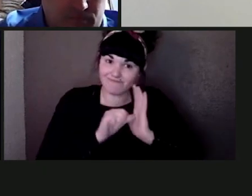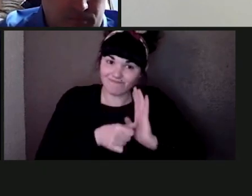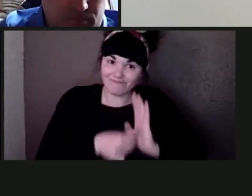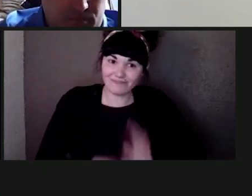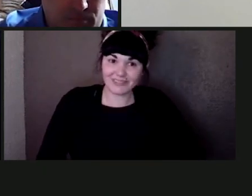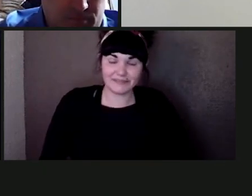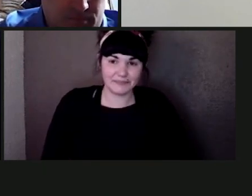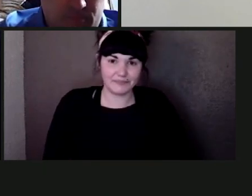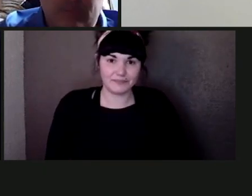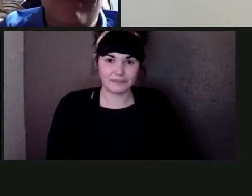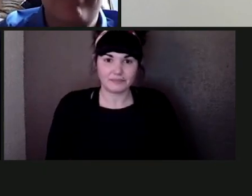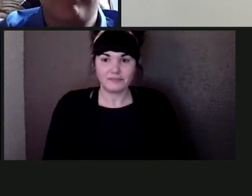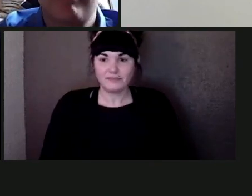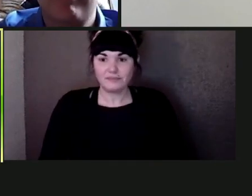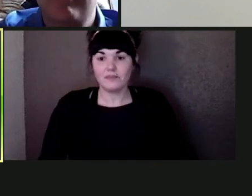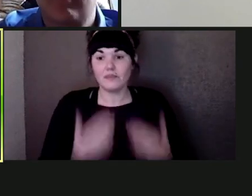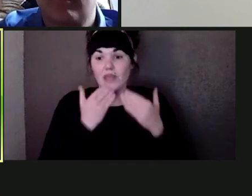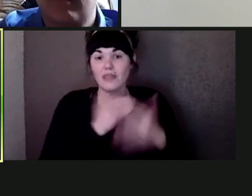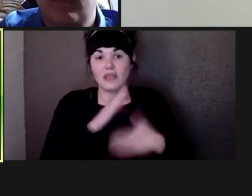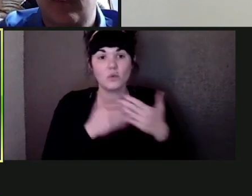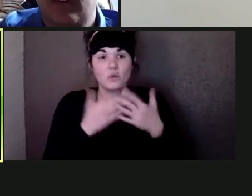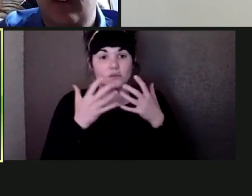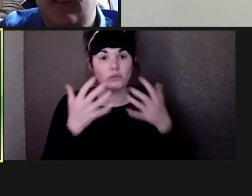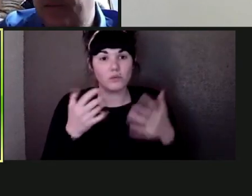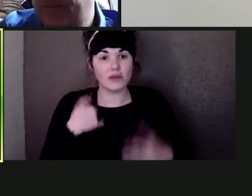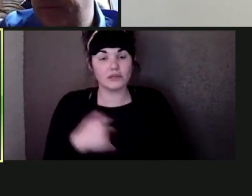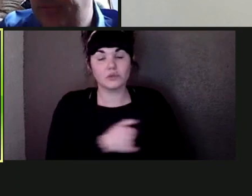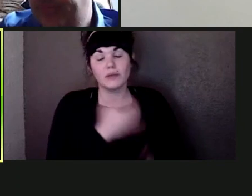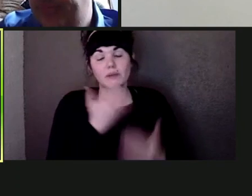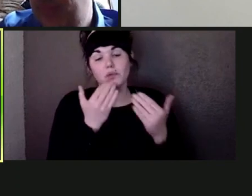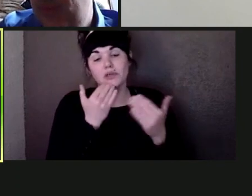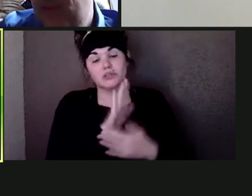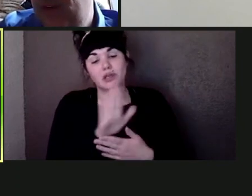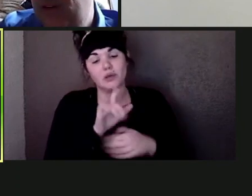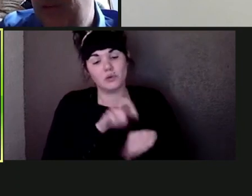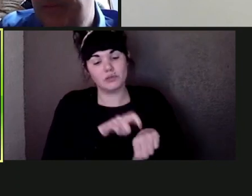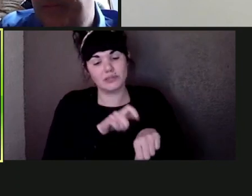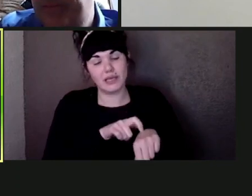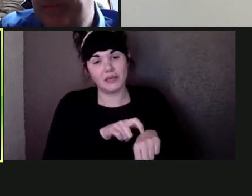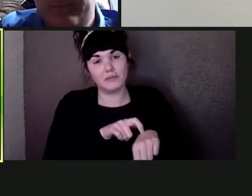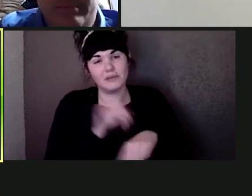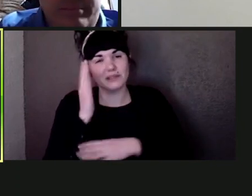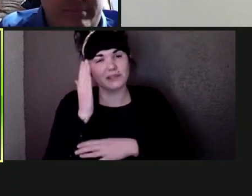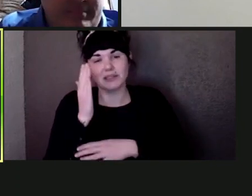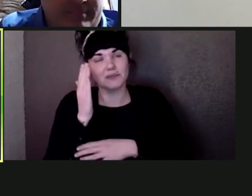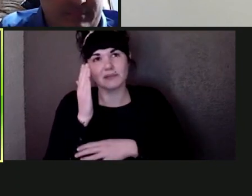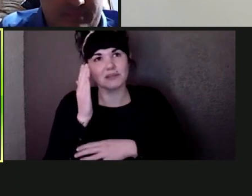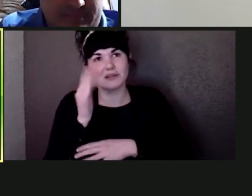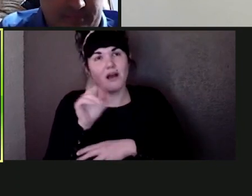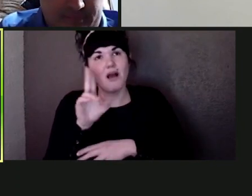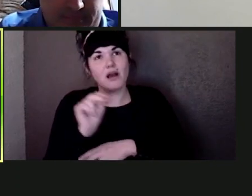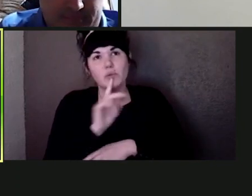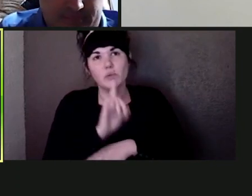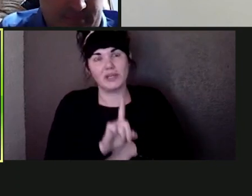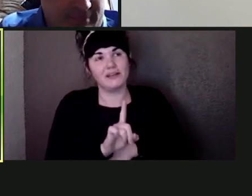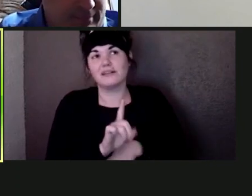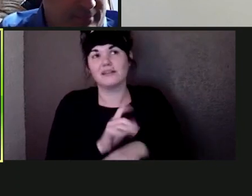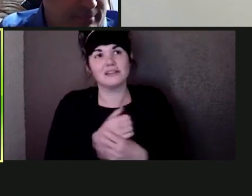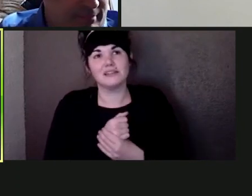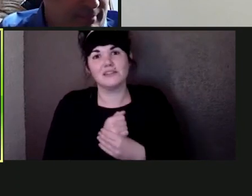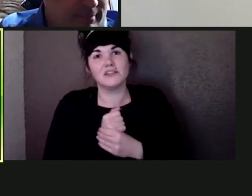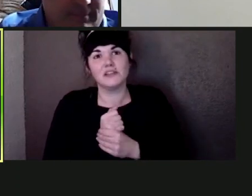Thank you all so much. We appreciate your time. It seems unreal that we're, we're in this.